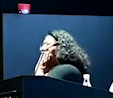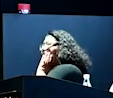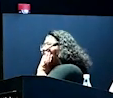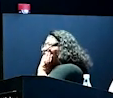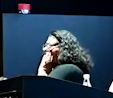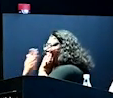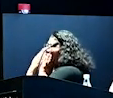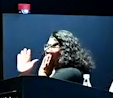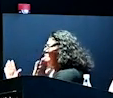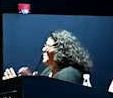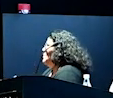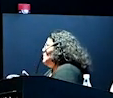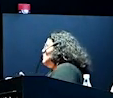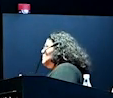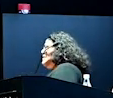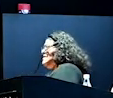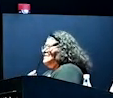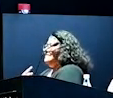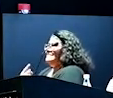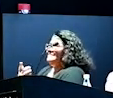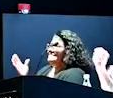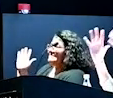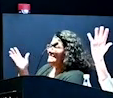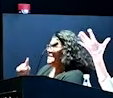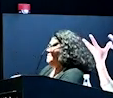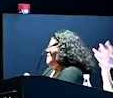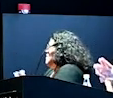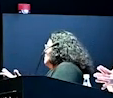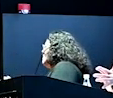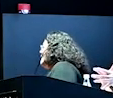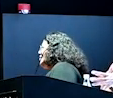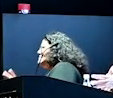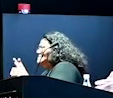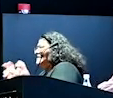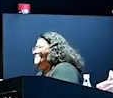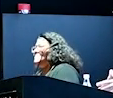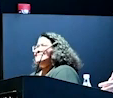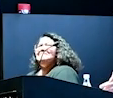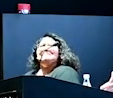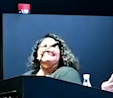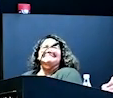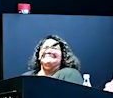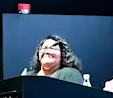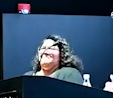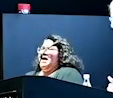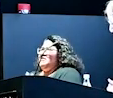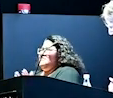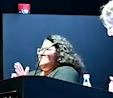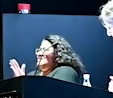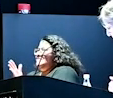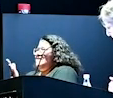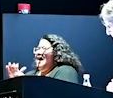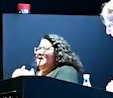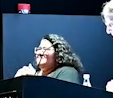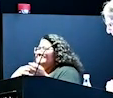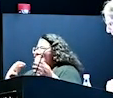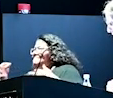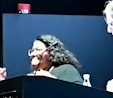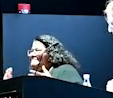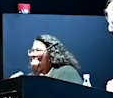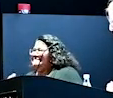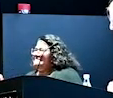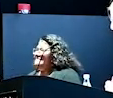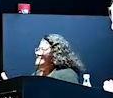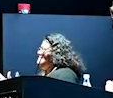don't know what I want to talk about or how to shape where I am with my career.